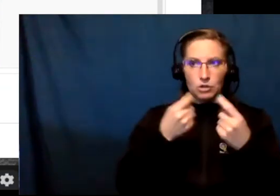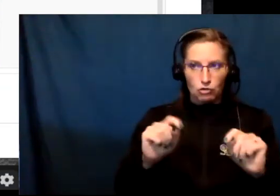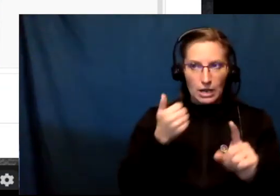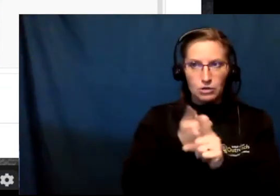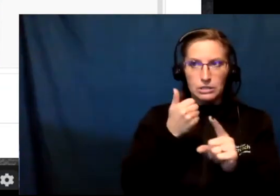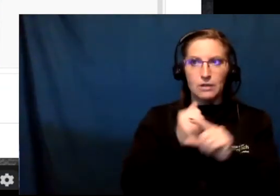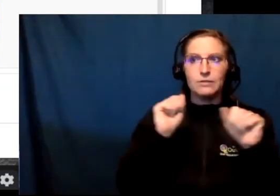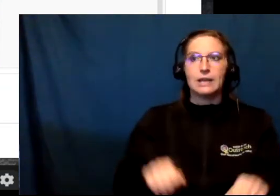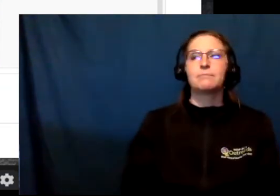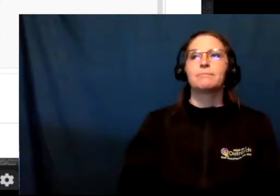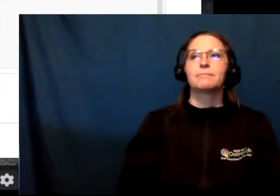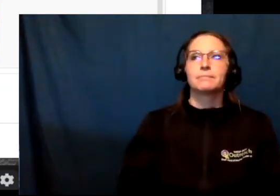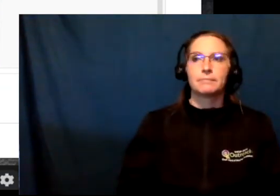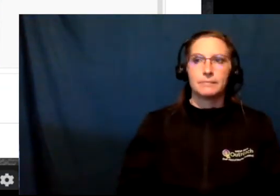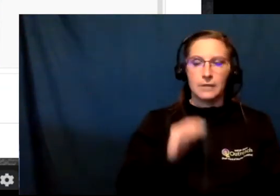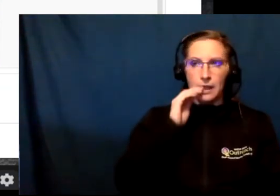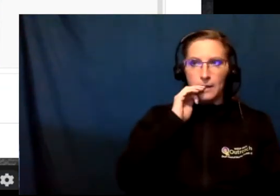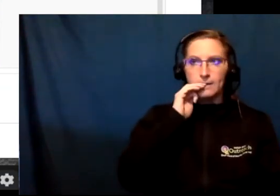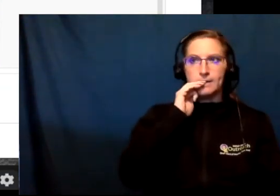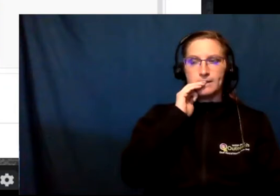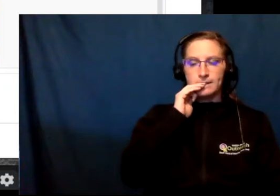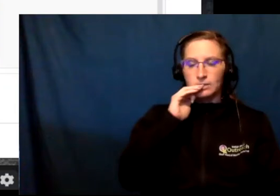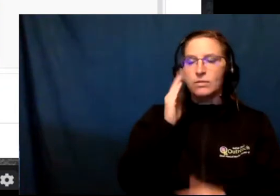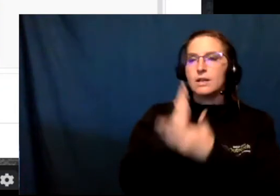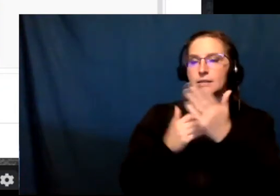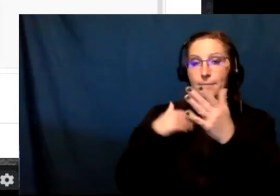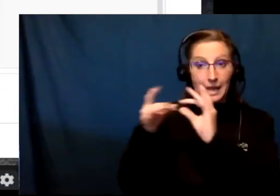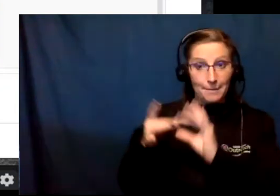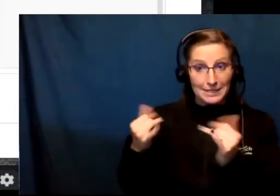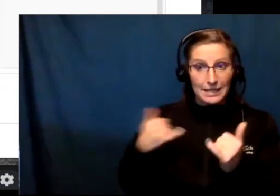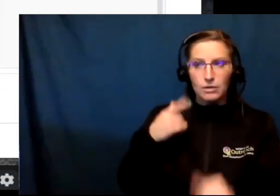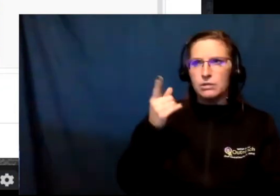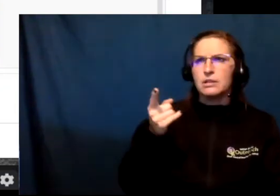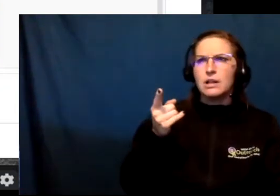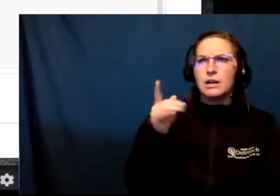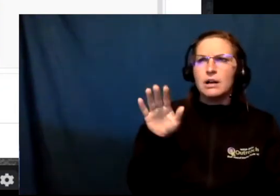yourself. We have some comments here actually. So